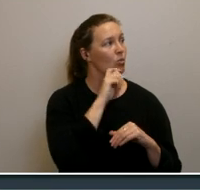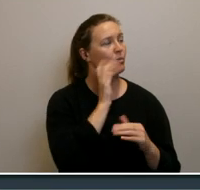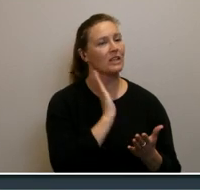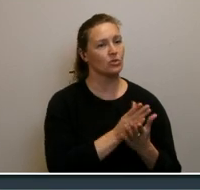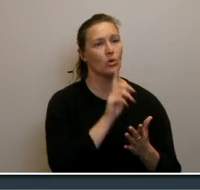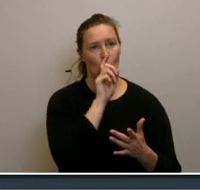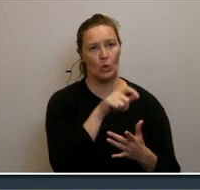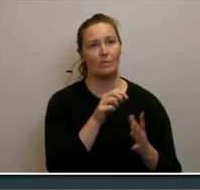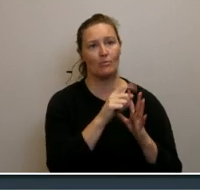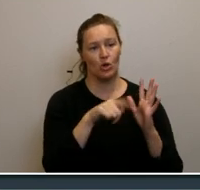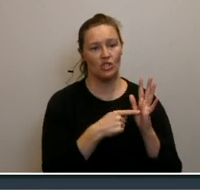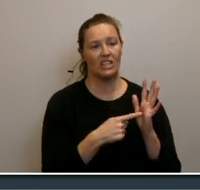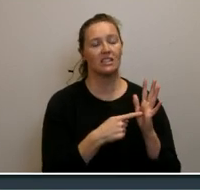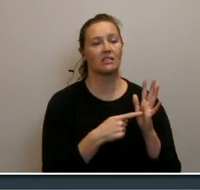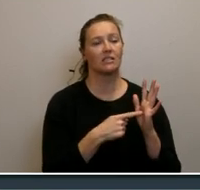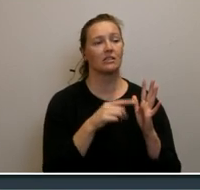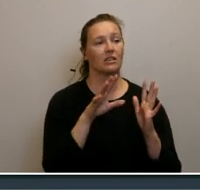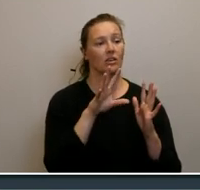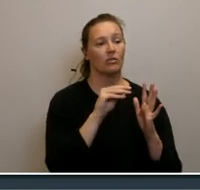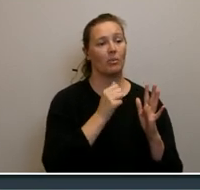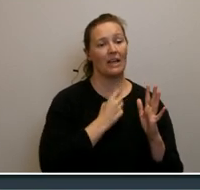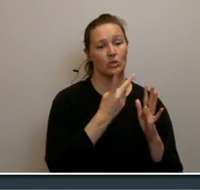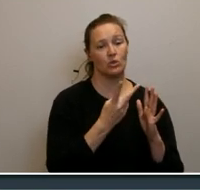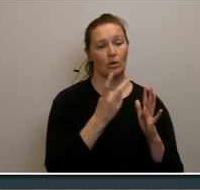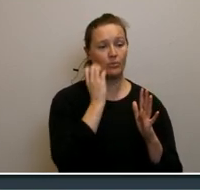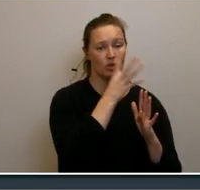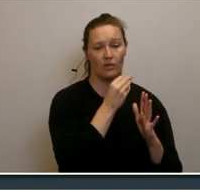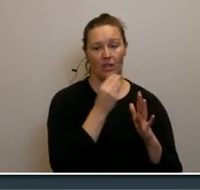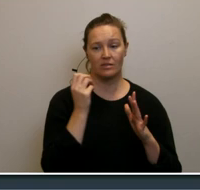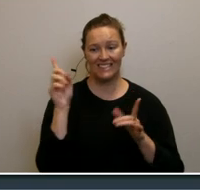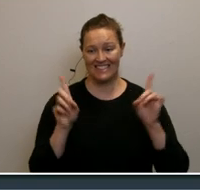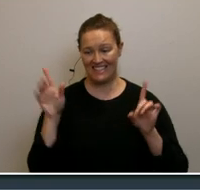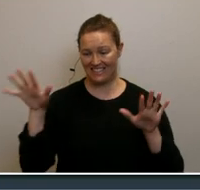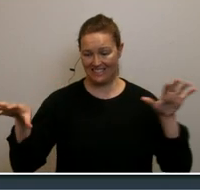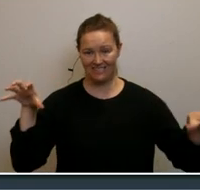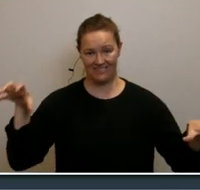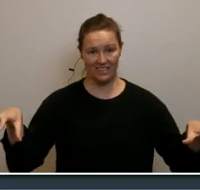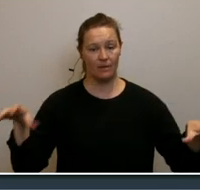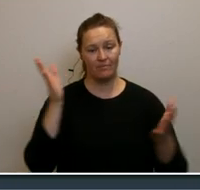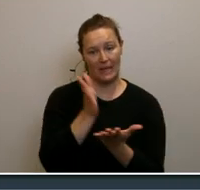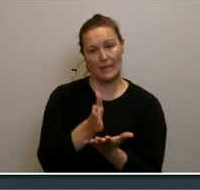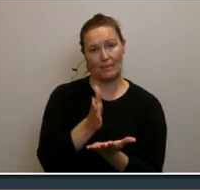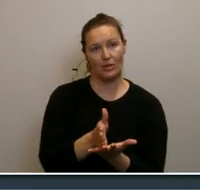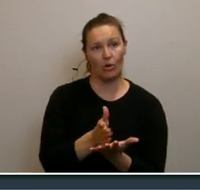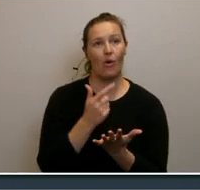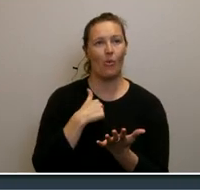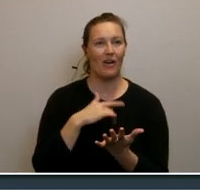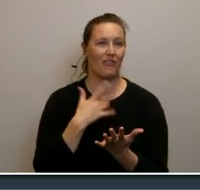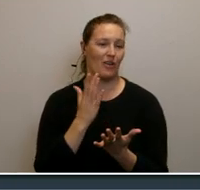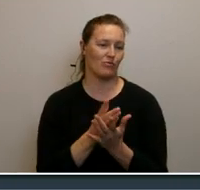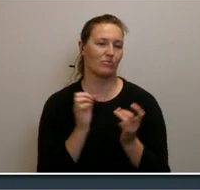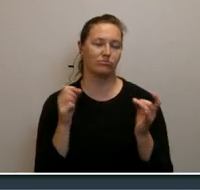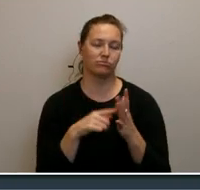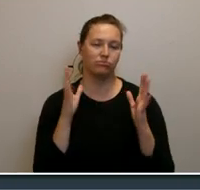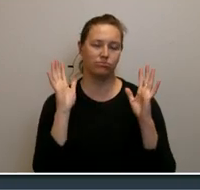Hawke's Bay project, located equidistant between our two beautiful cities. We think it's a project like no others, but I guess we're biased.